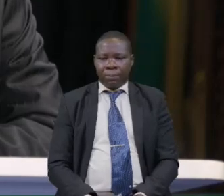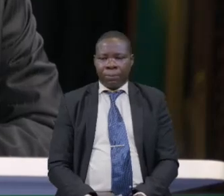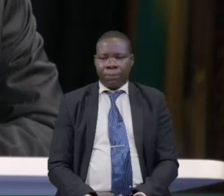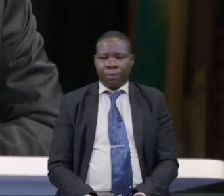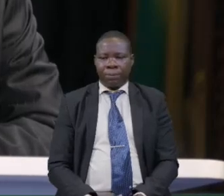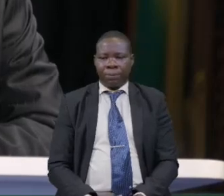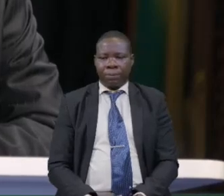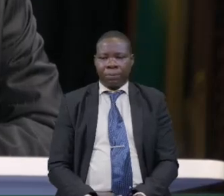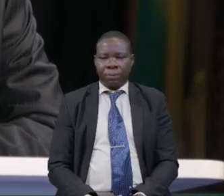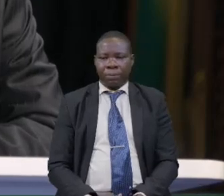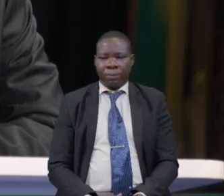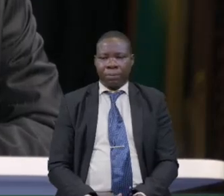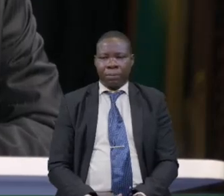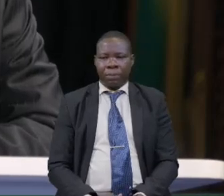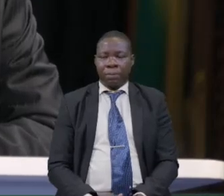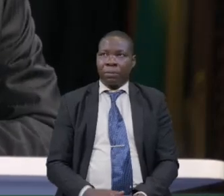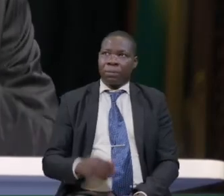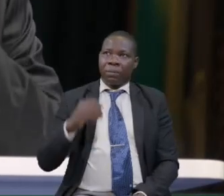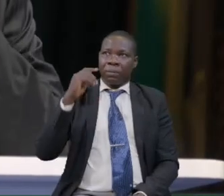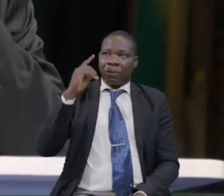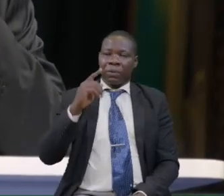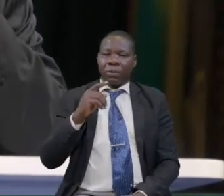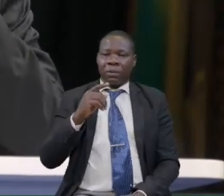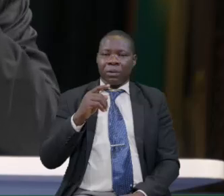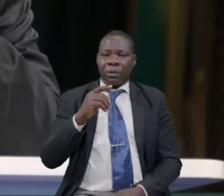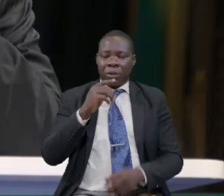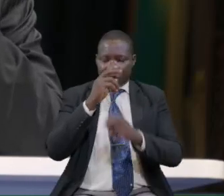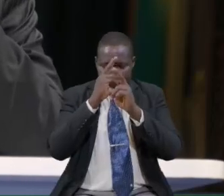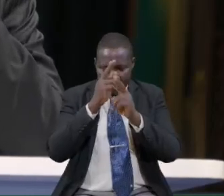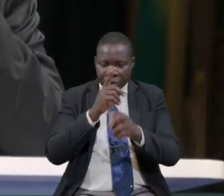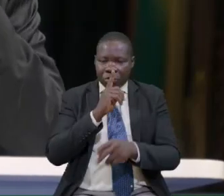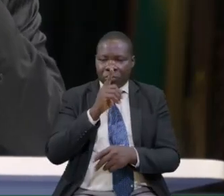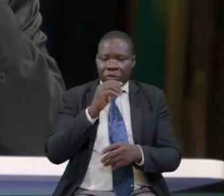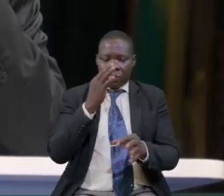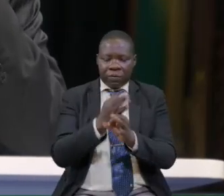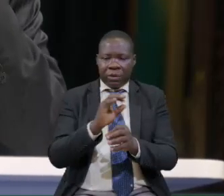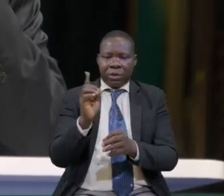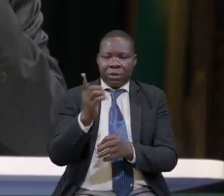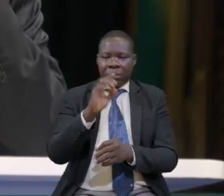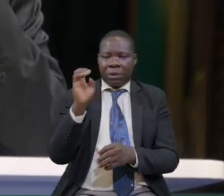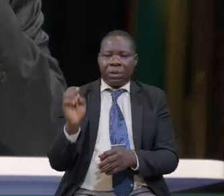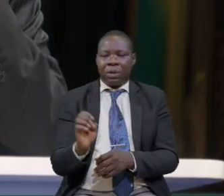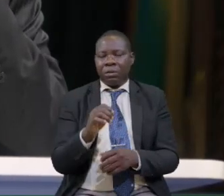He honors true faith wherever it is found. Tell him you believe.